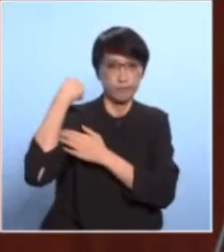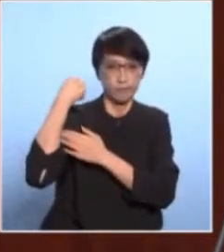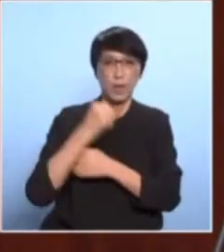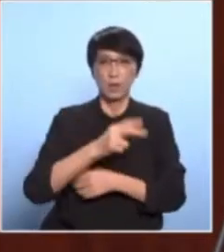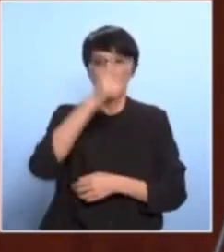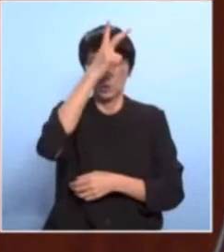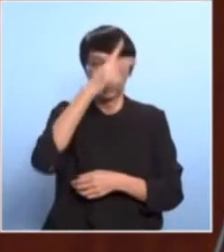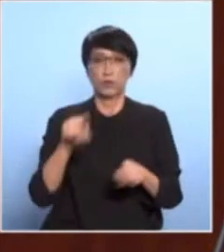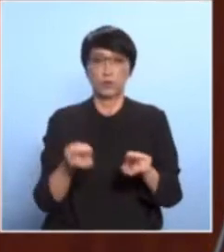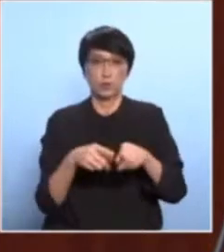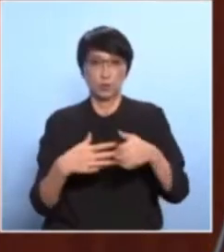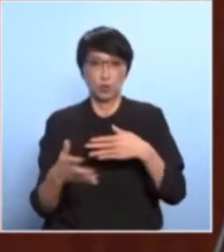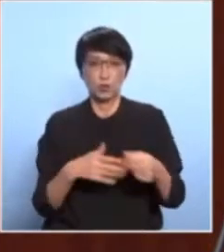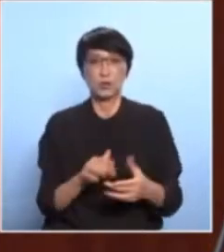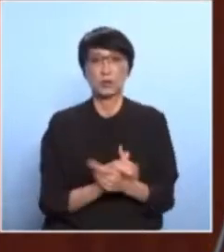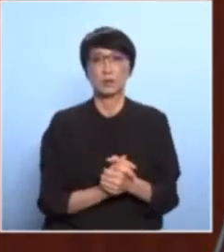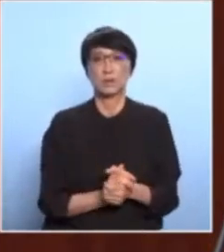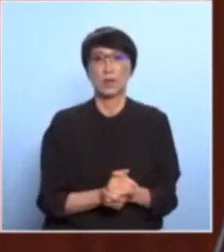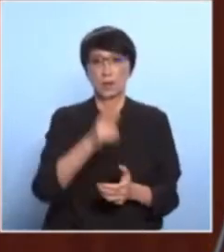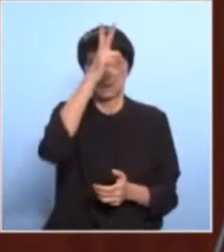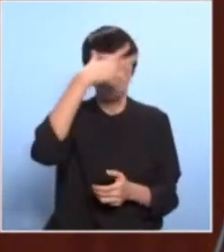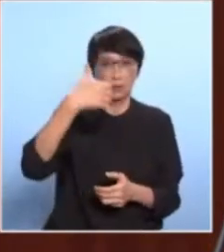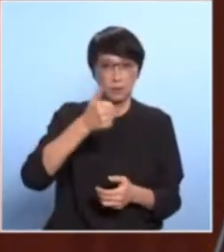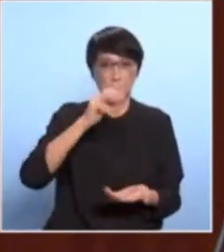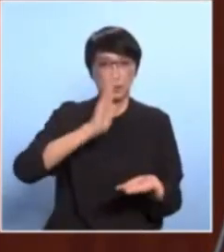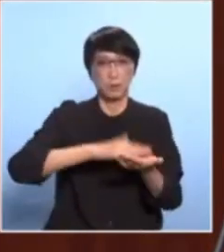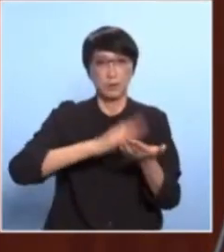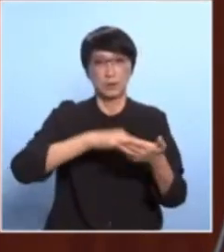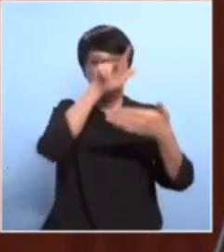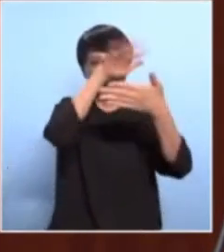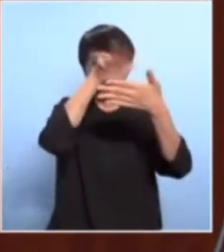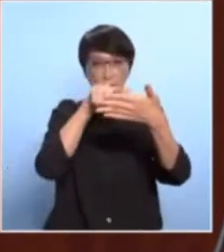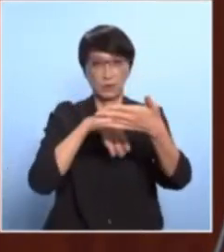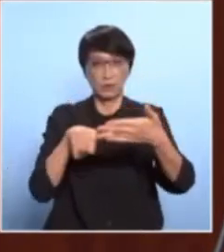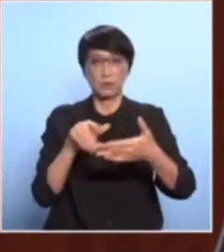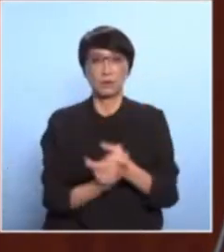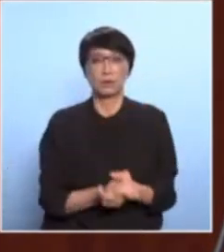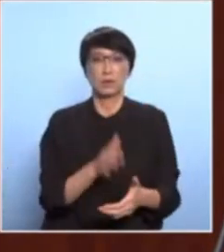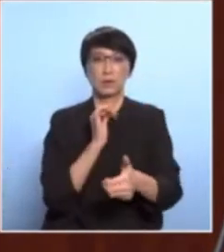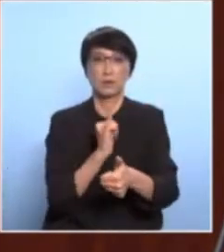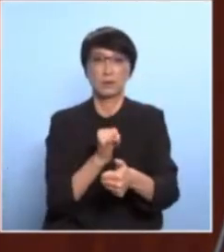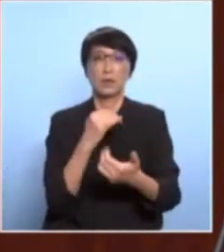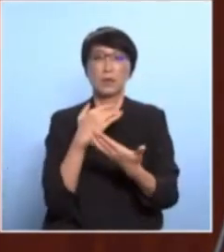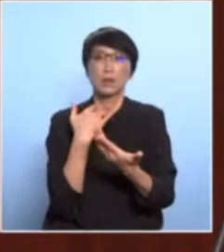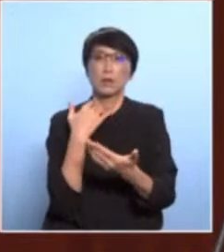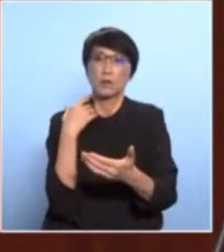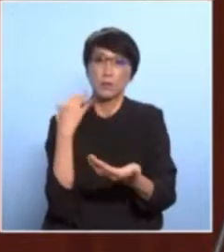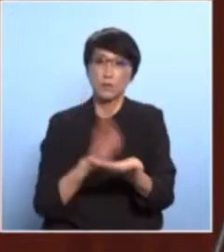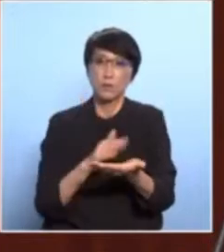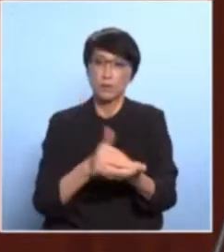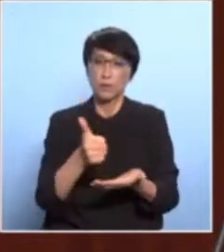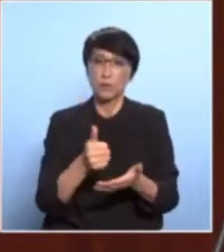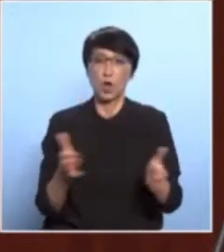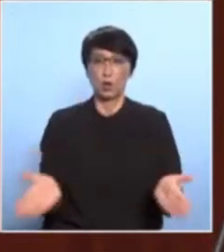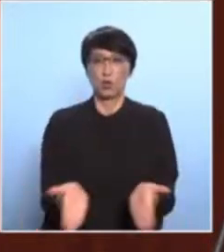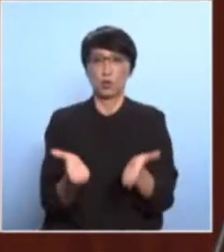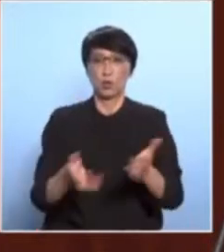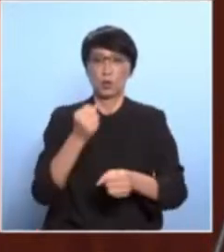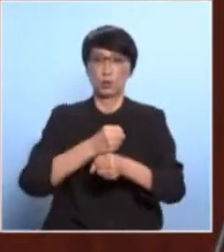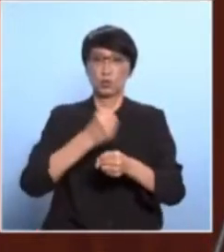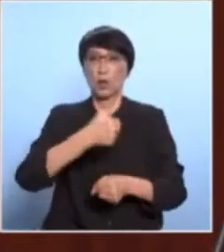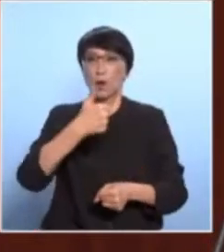and handling disciplinary cases. Meanwhile, we will give due recognition to civil servants with outstanding performances